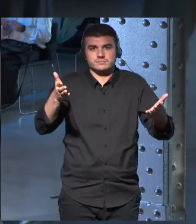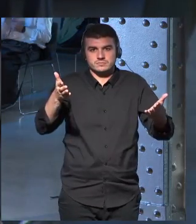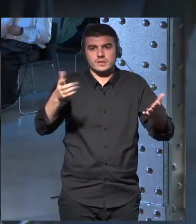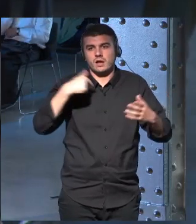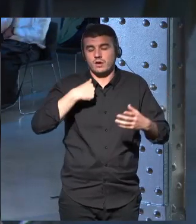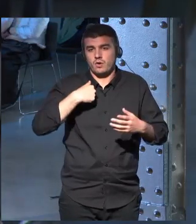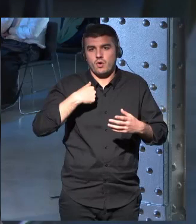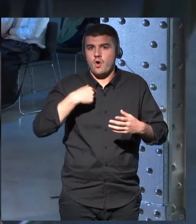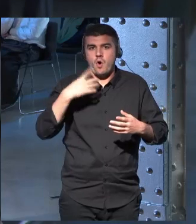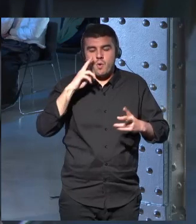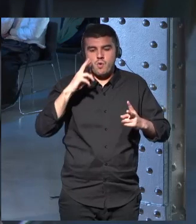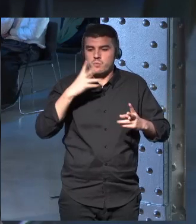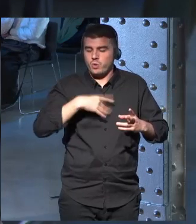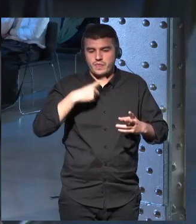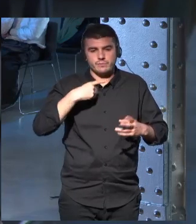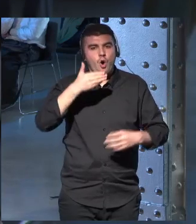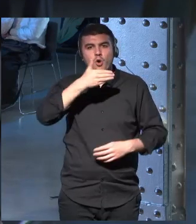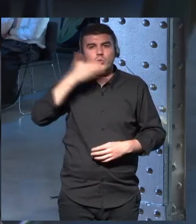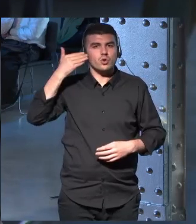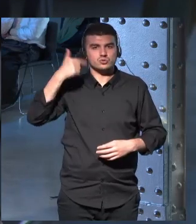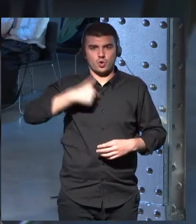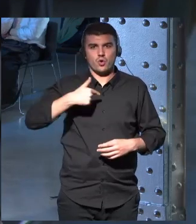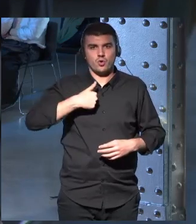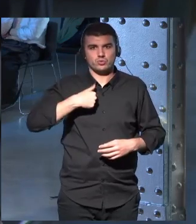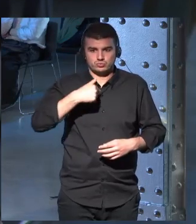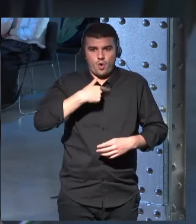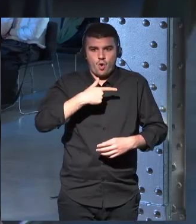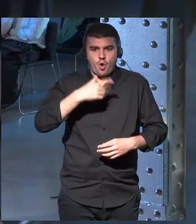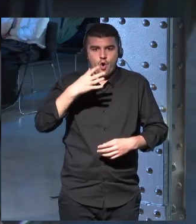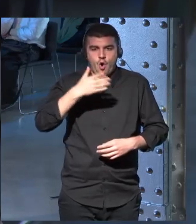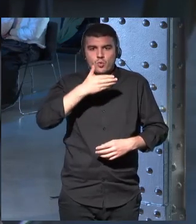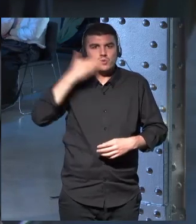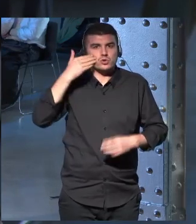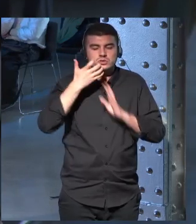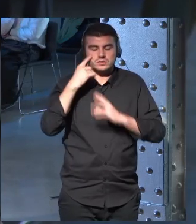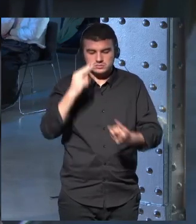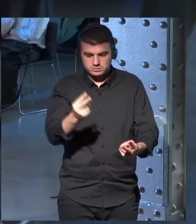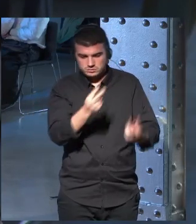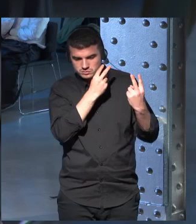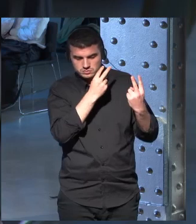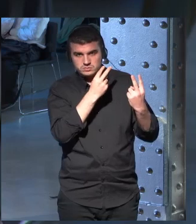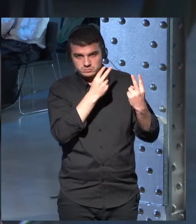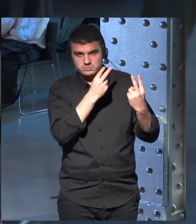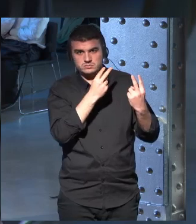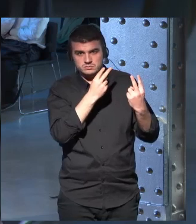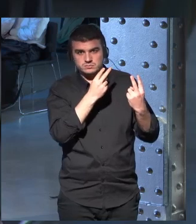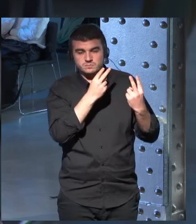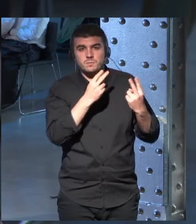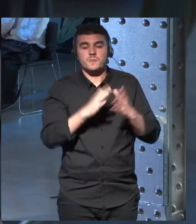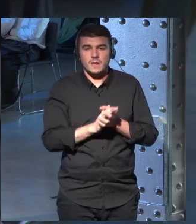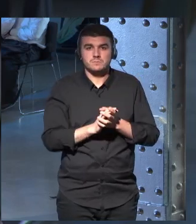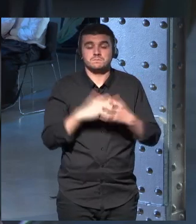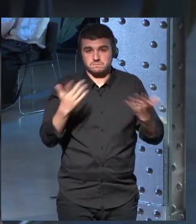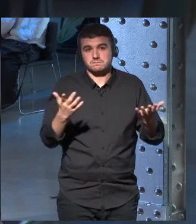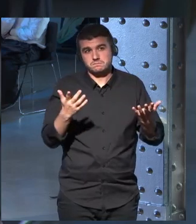admire myself for in retrospect, which was to write to a number of universities in the United